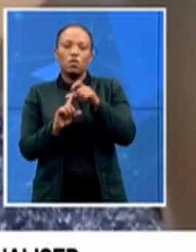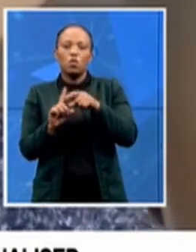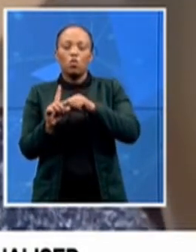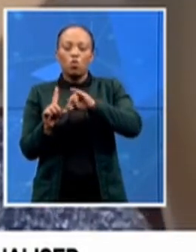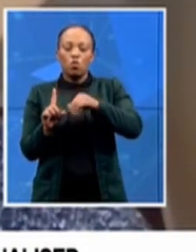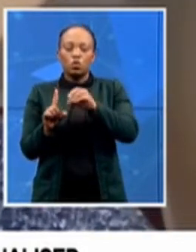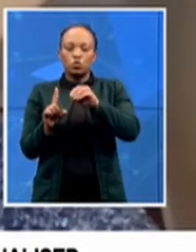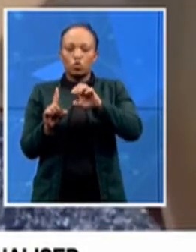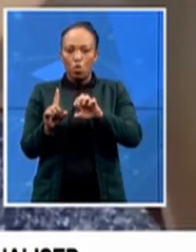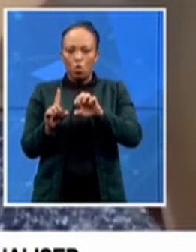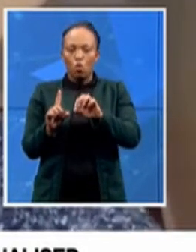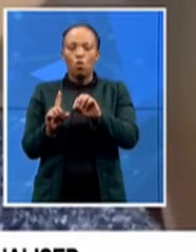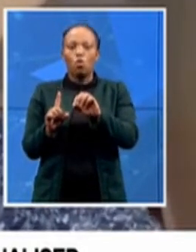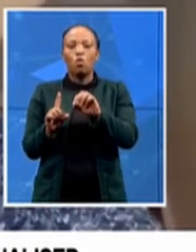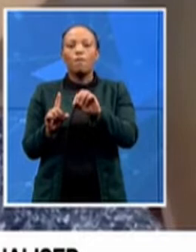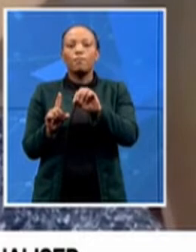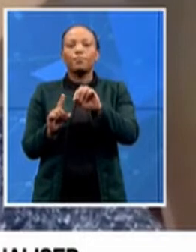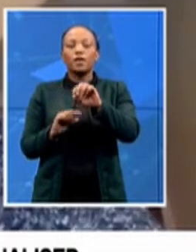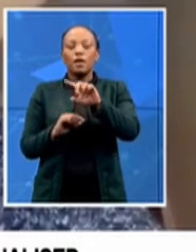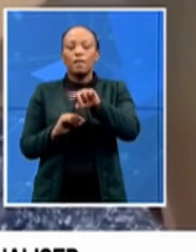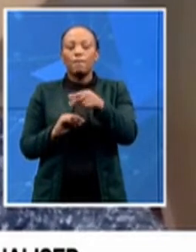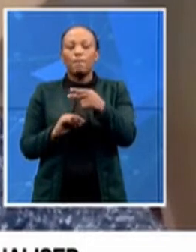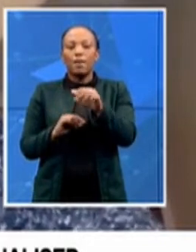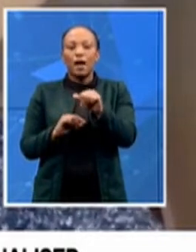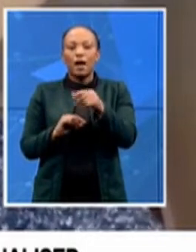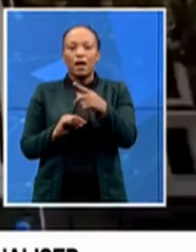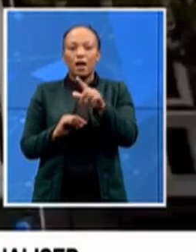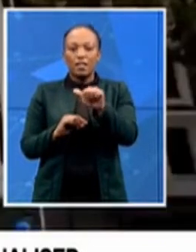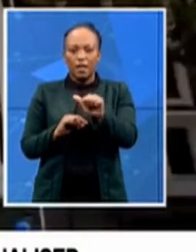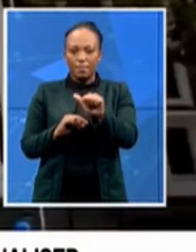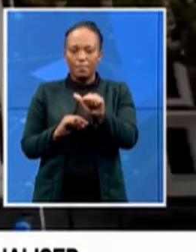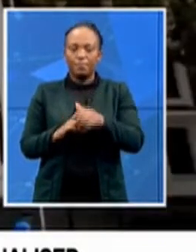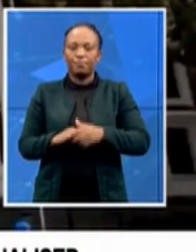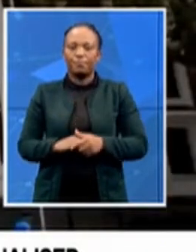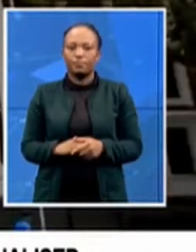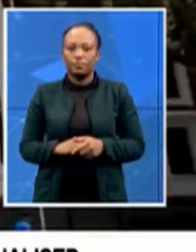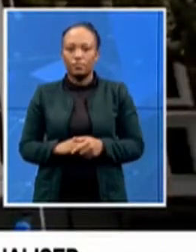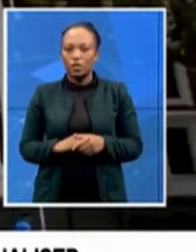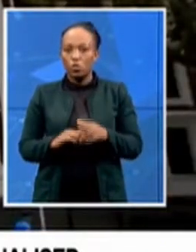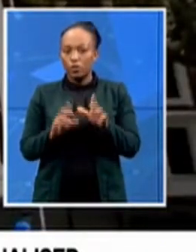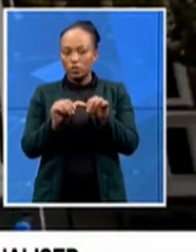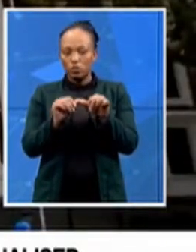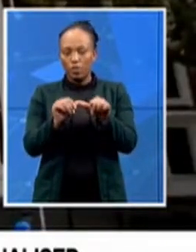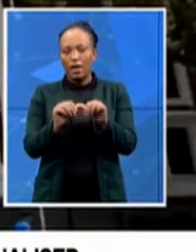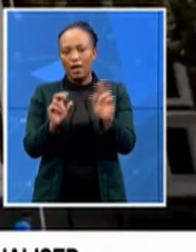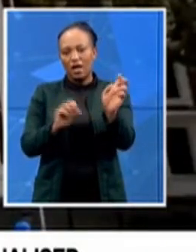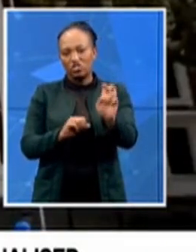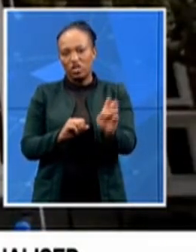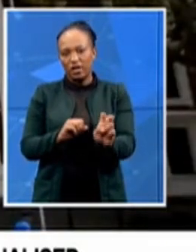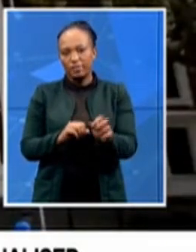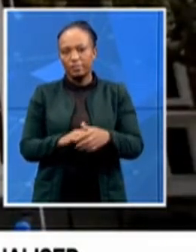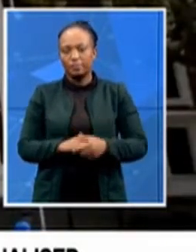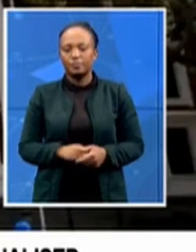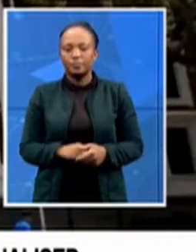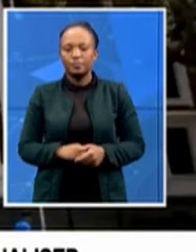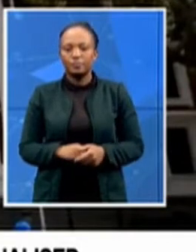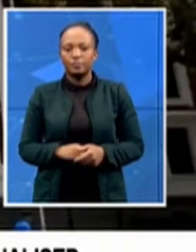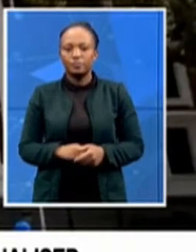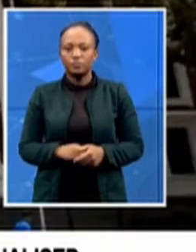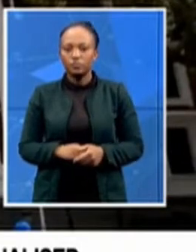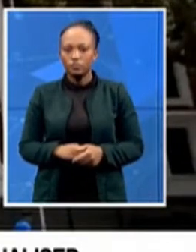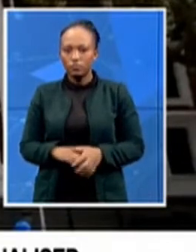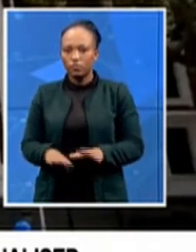uspawulele baba ukuthi. Thank you very much. Thank you very much, Program Director, Dr. Manzi. I know